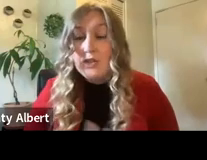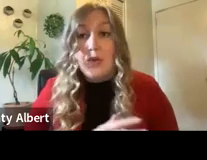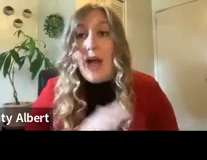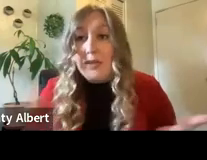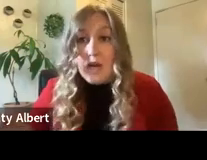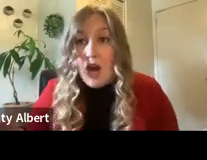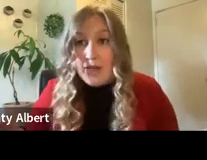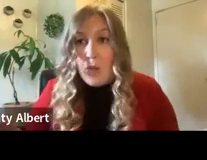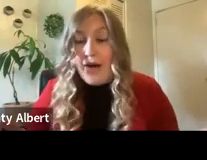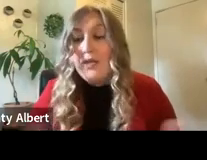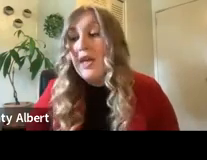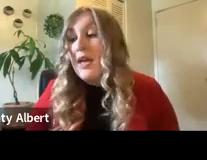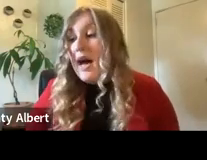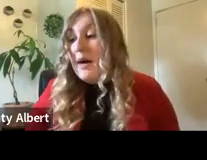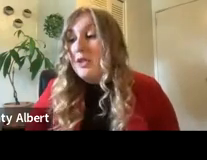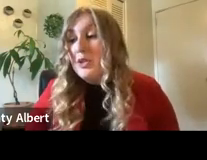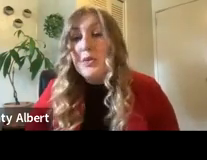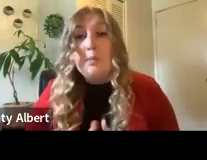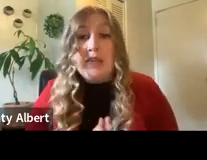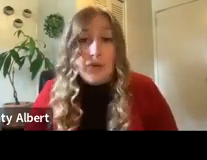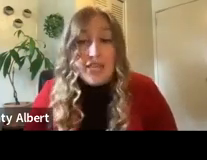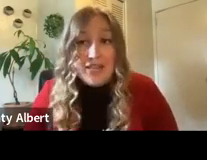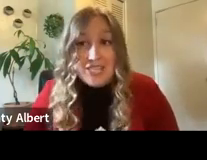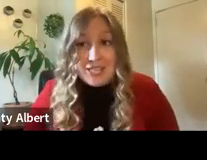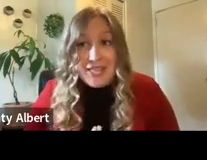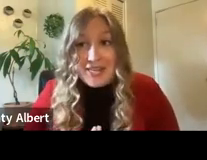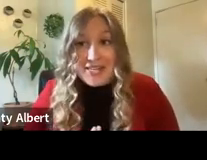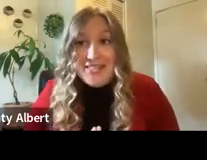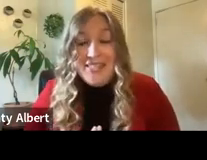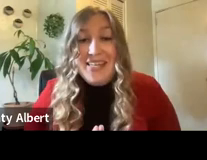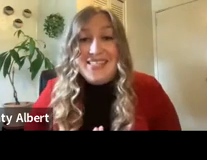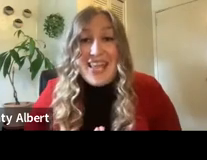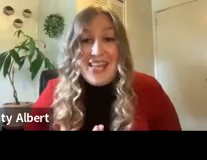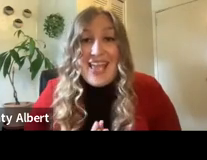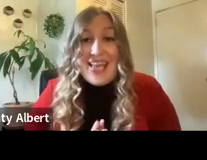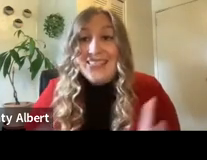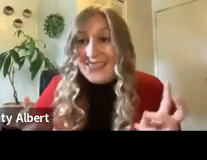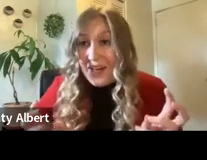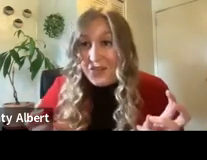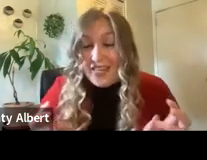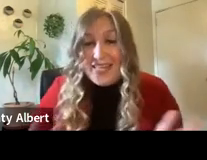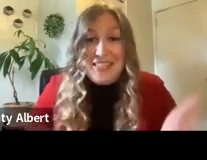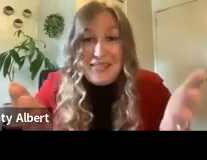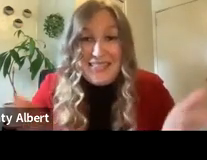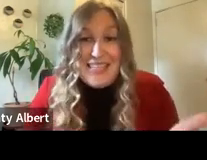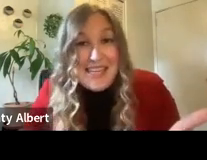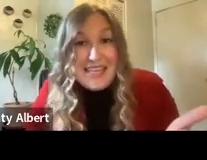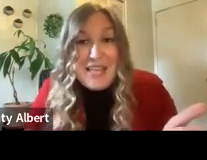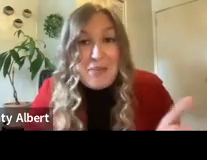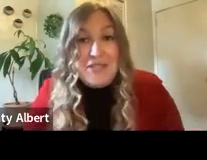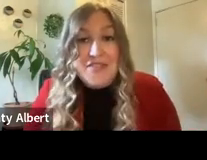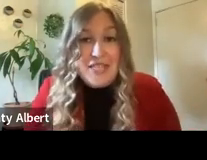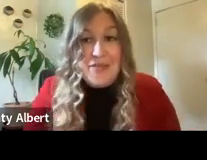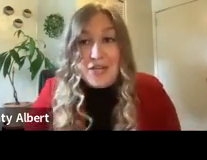adults throughout the Commonwealth to meet with their legislator, take a selfie. You can see